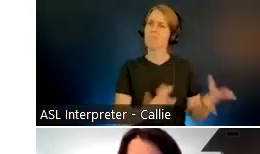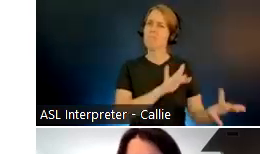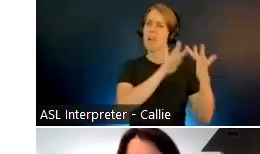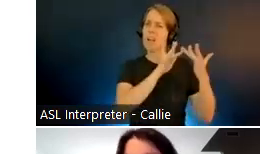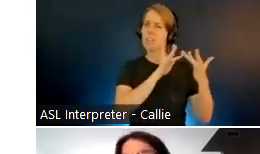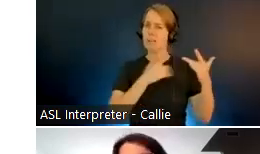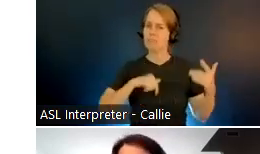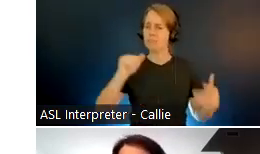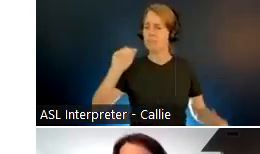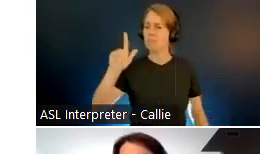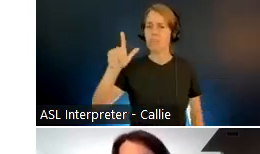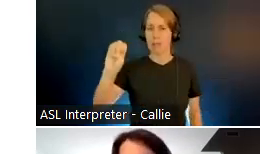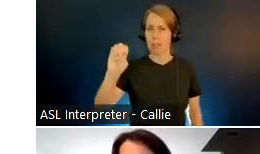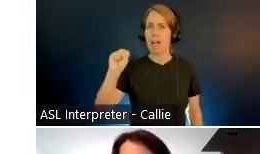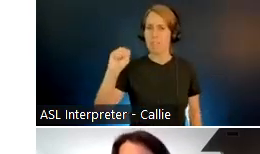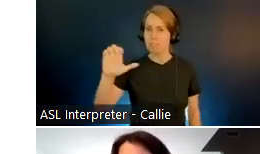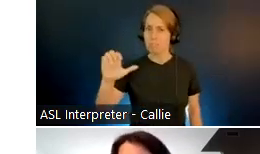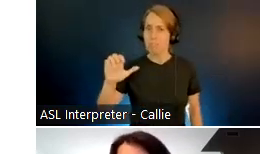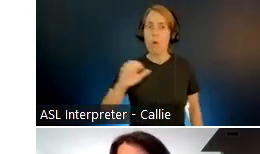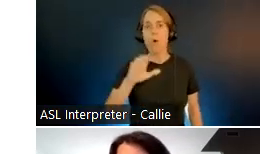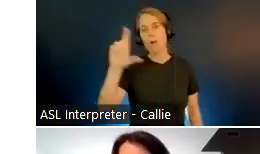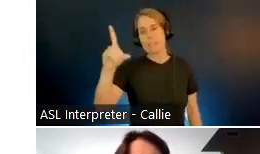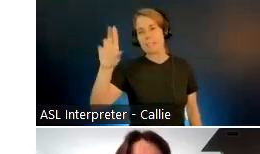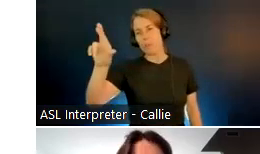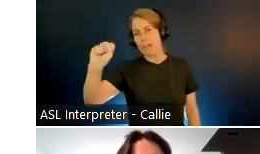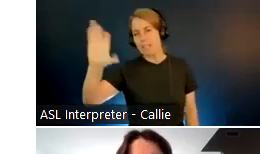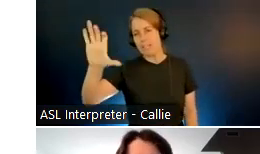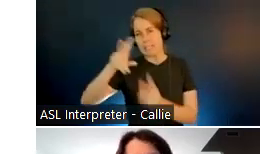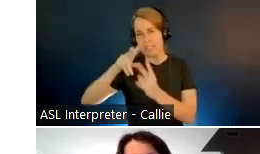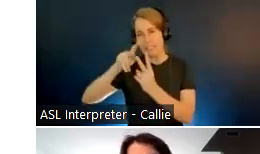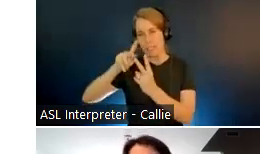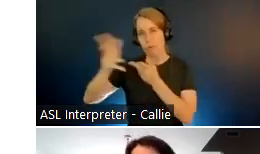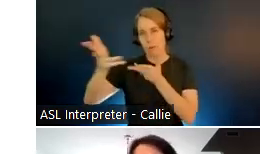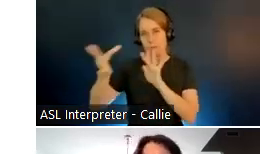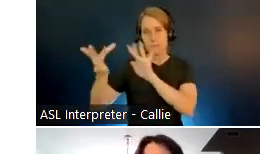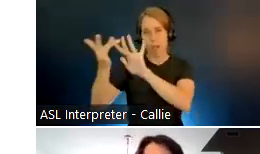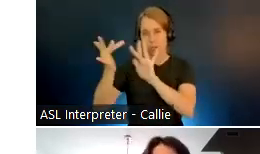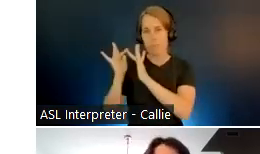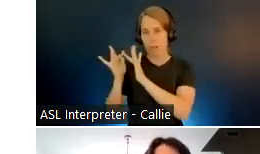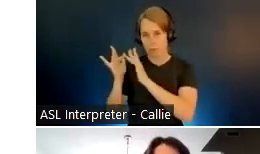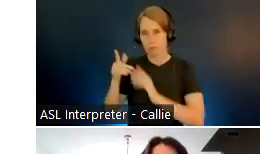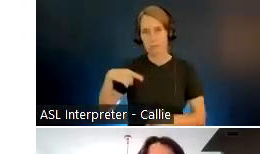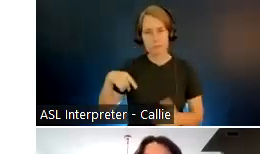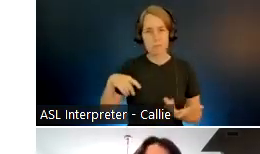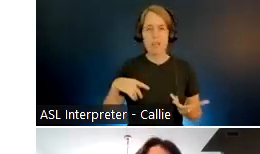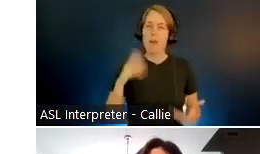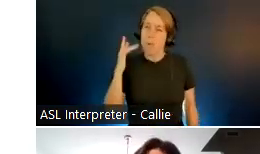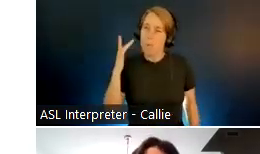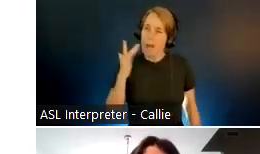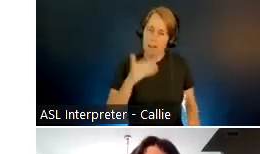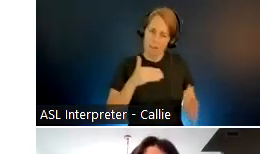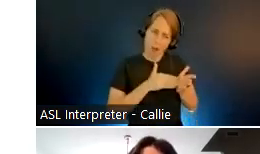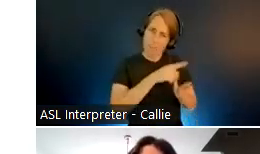at ABLE South Carolina or Disability Rights South Carolina. Because oftentimes those are the students that need voc